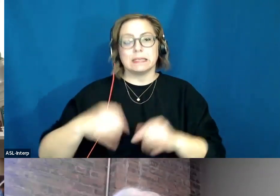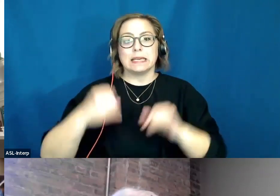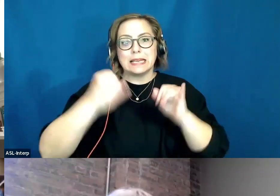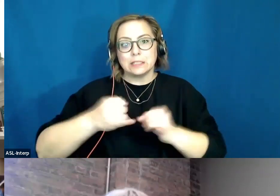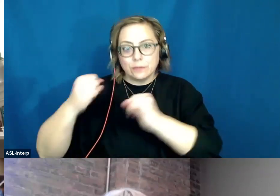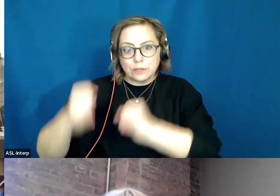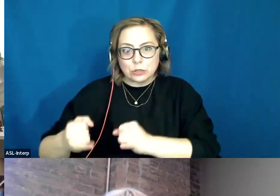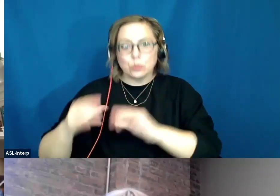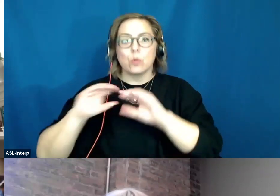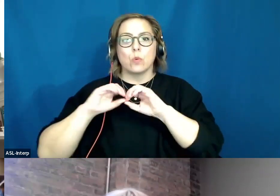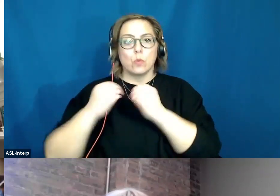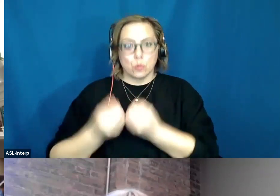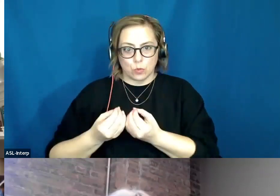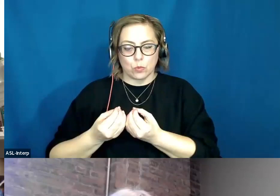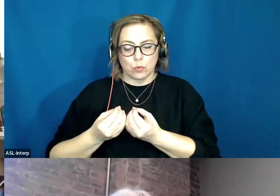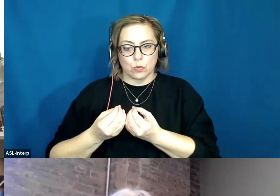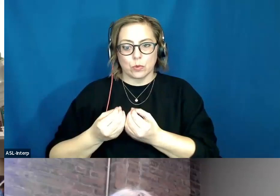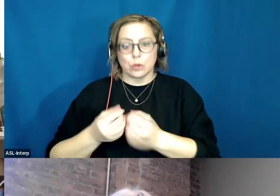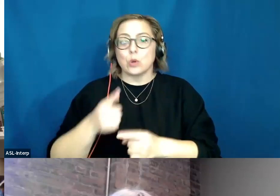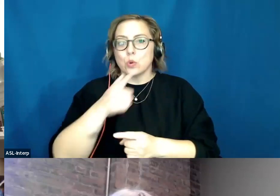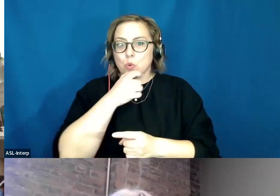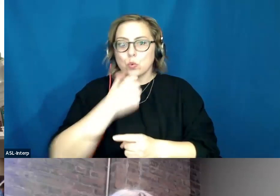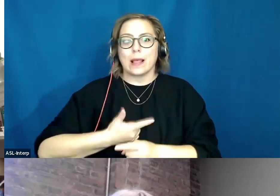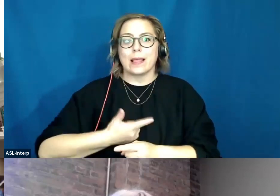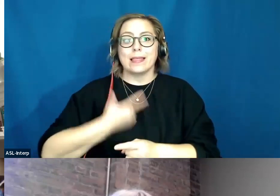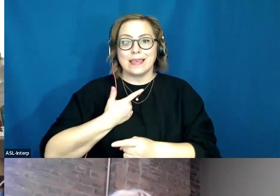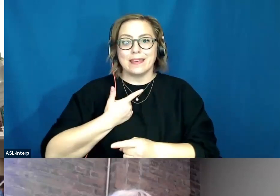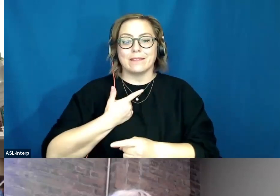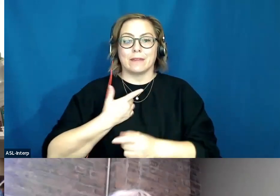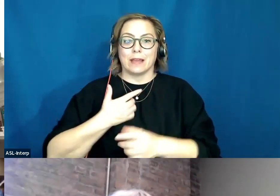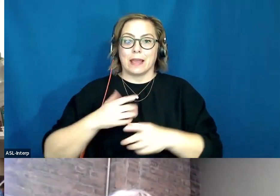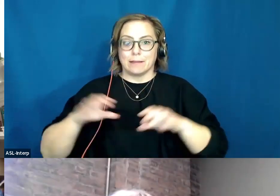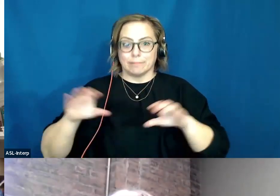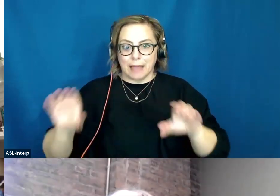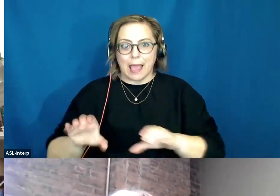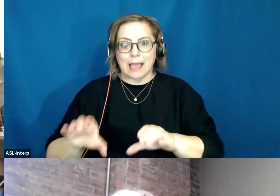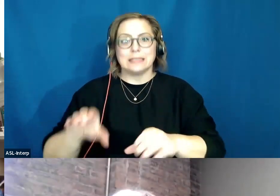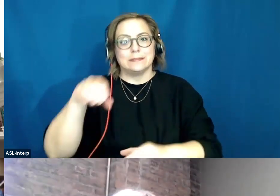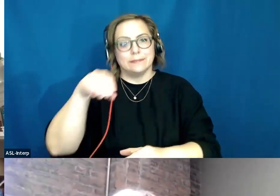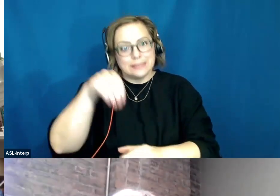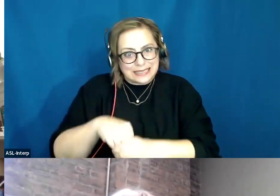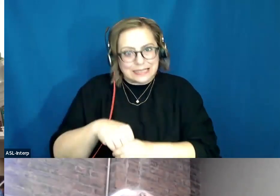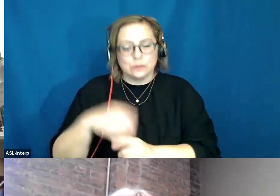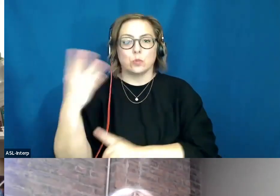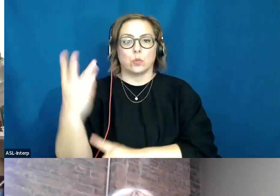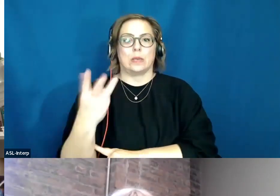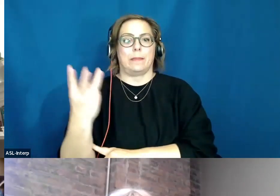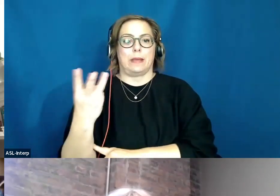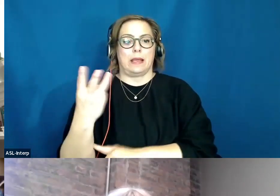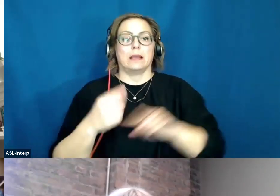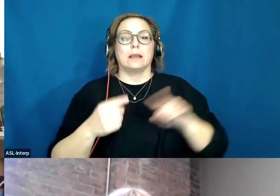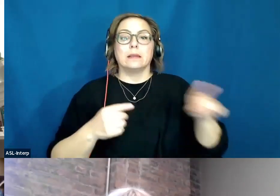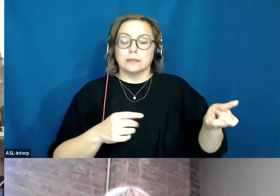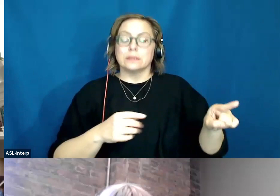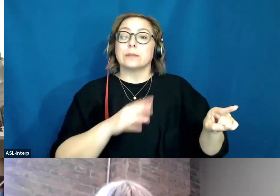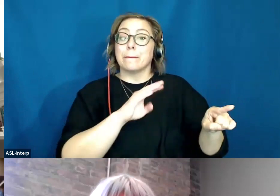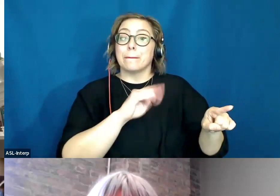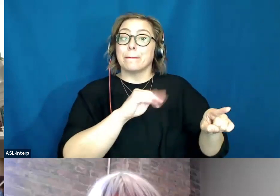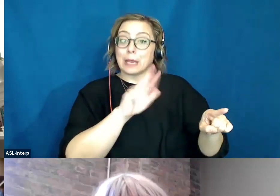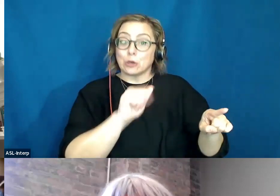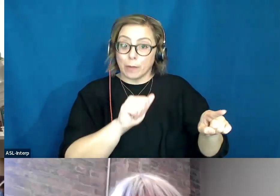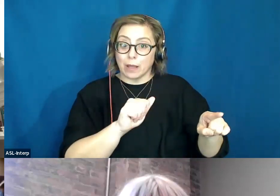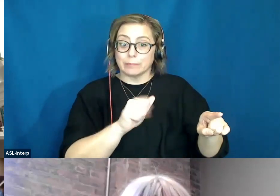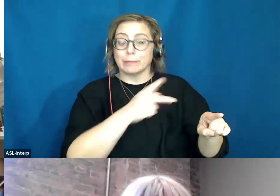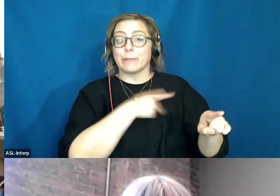and organizations who reside and are active within the city of Winnipeg. So where Martine has more of a